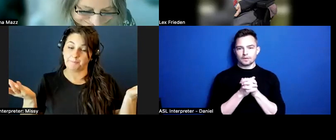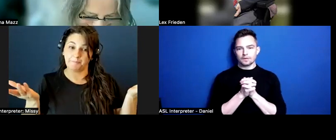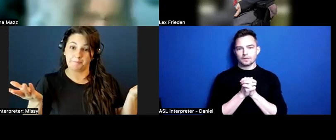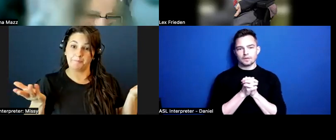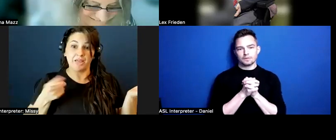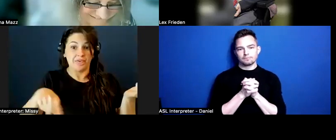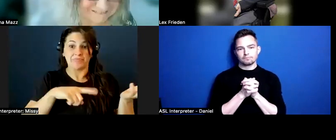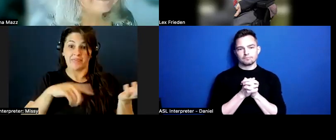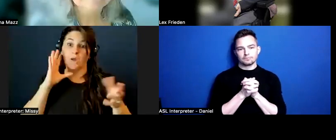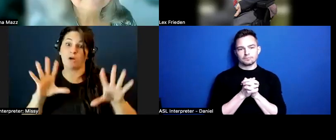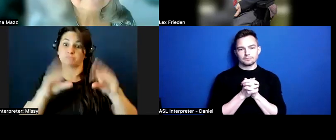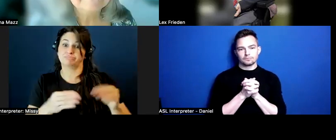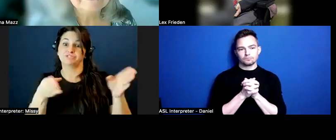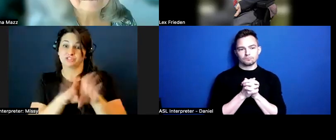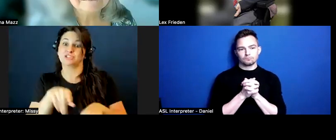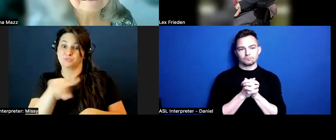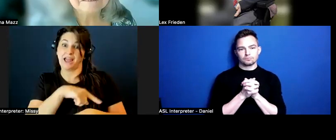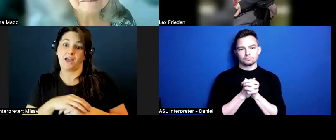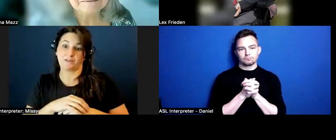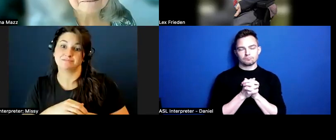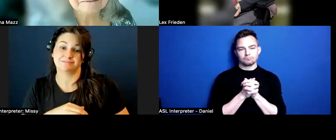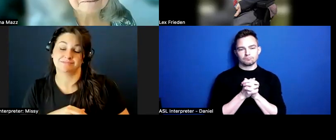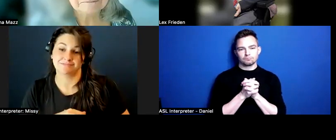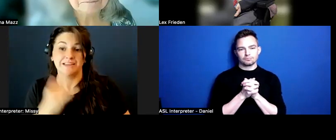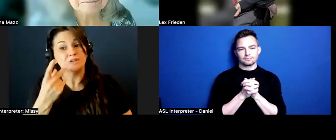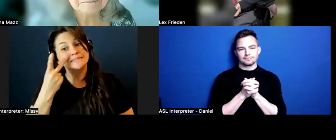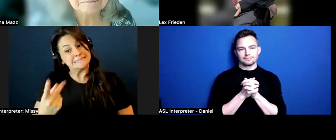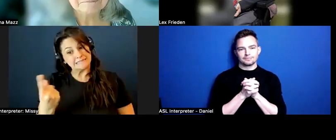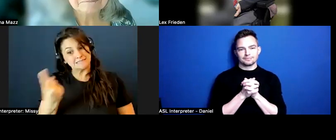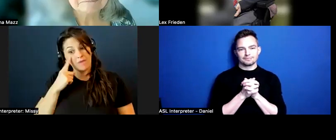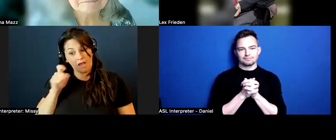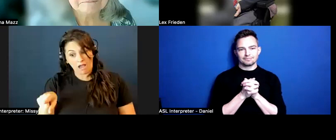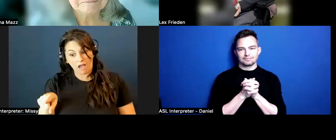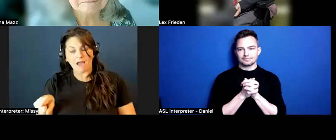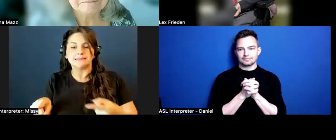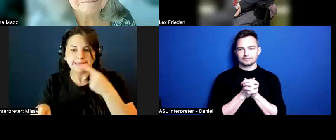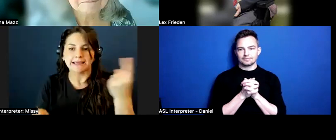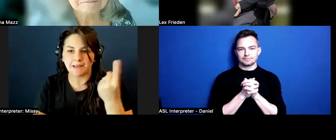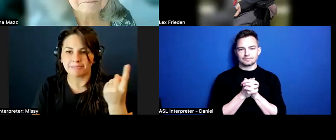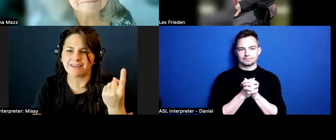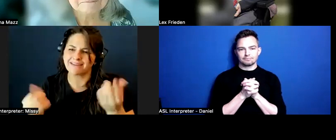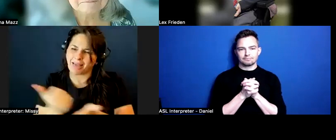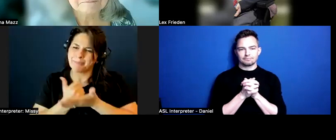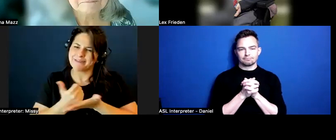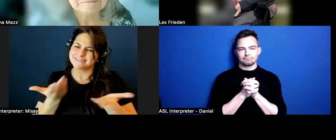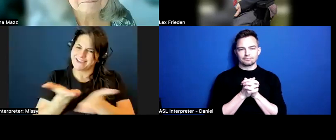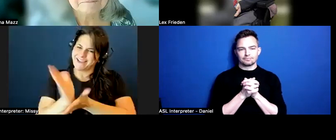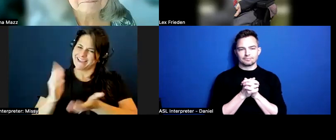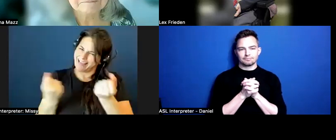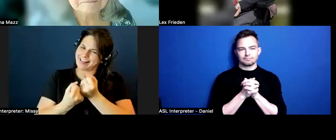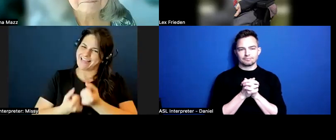because they will shut you down. So, you know, if you see something, say something. Help us out, all right? Be our